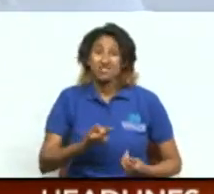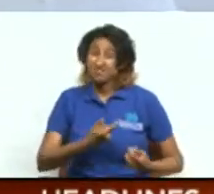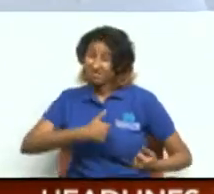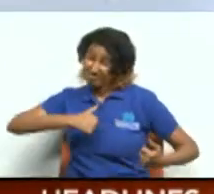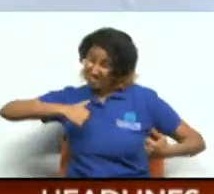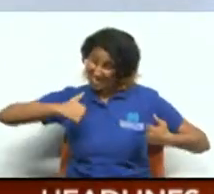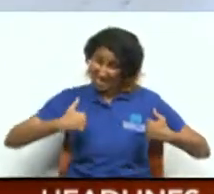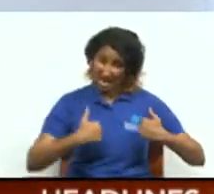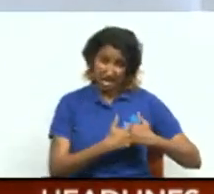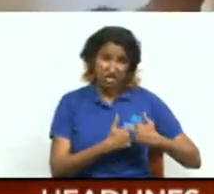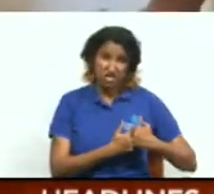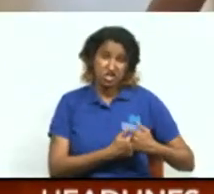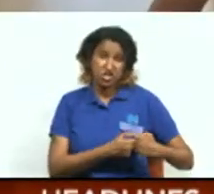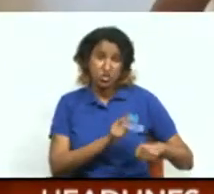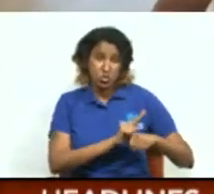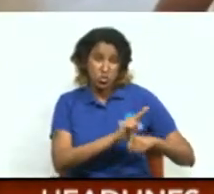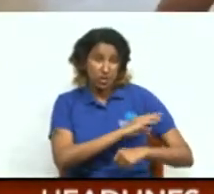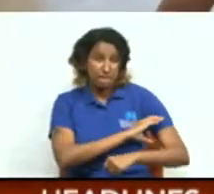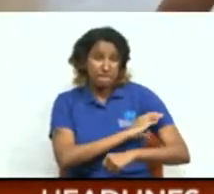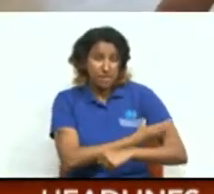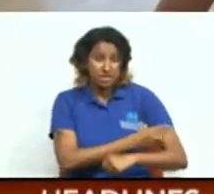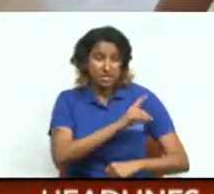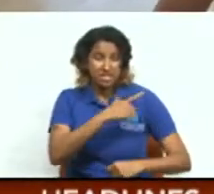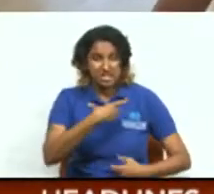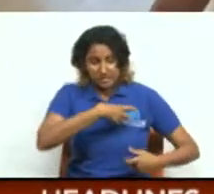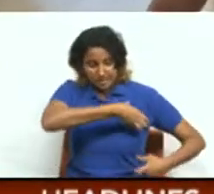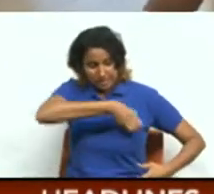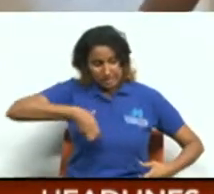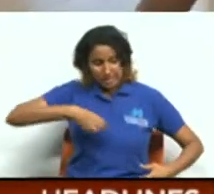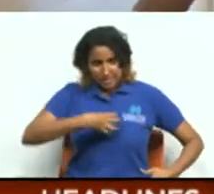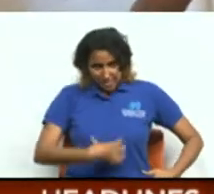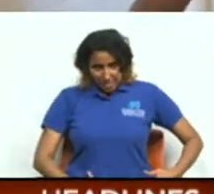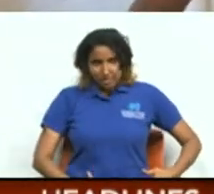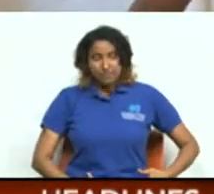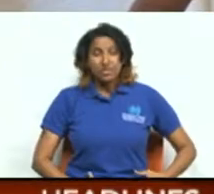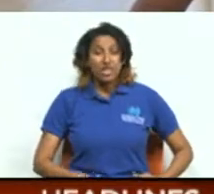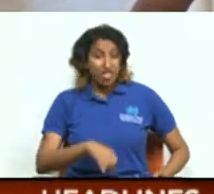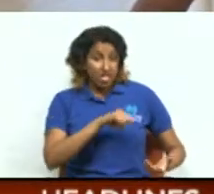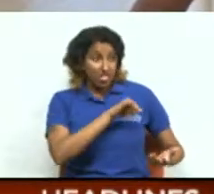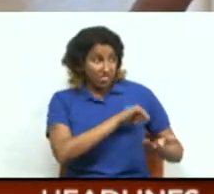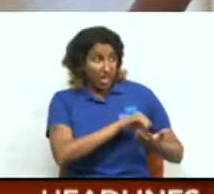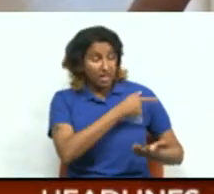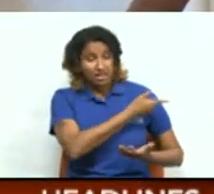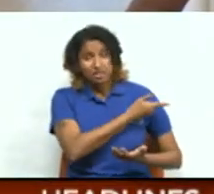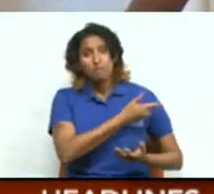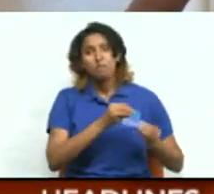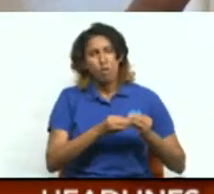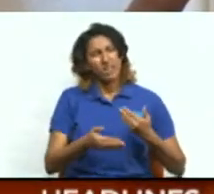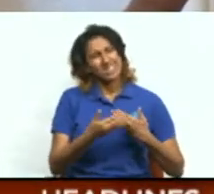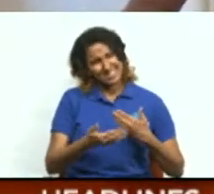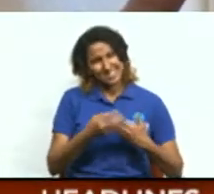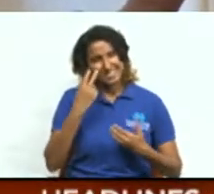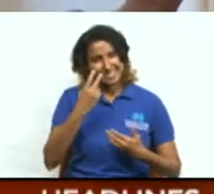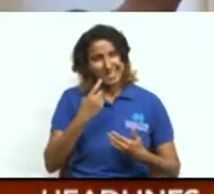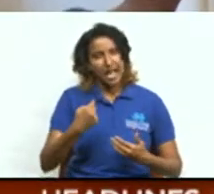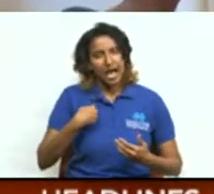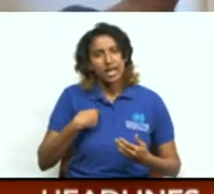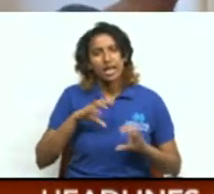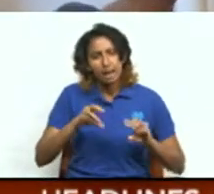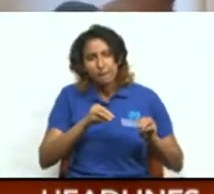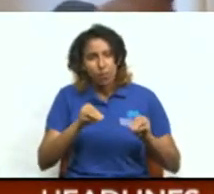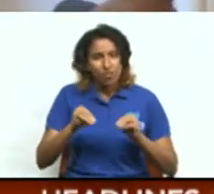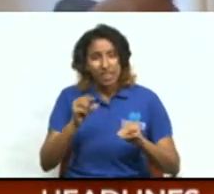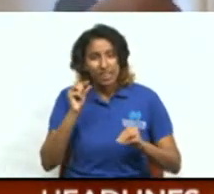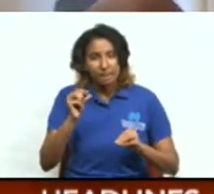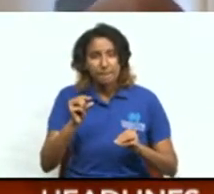those TA muscles. That said, this move was easy, and you might have noticed that I'm making small movements, but